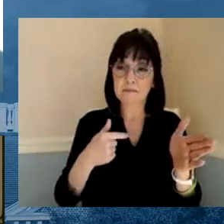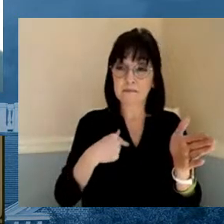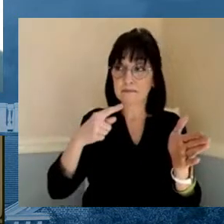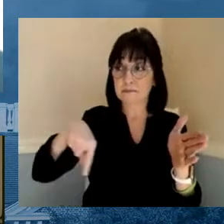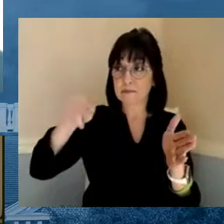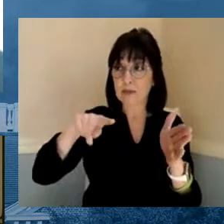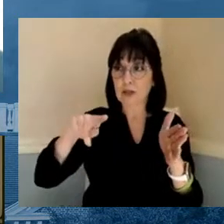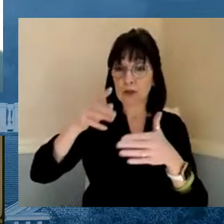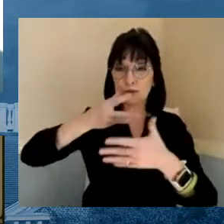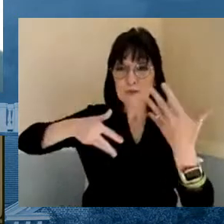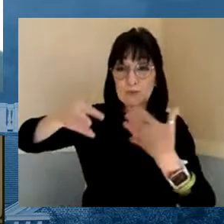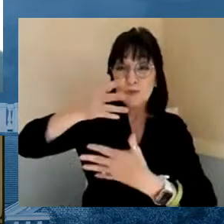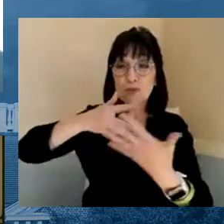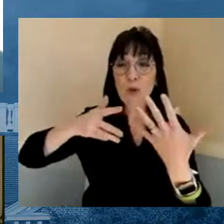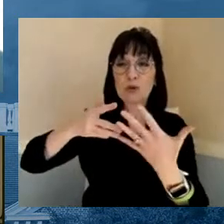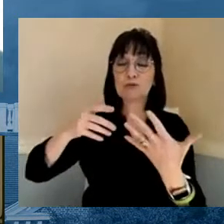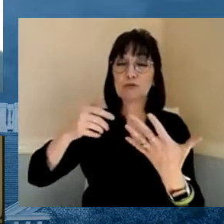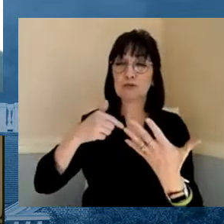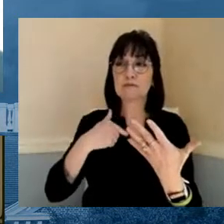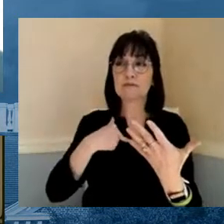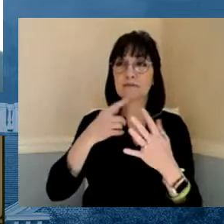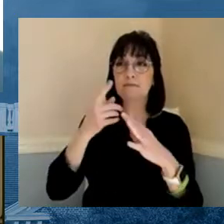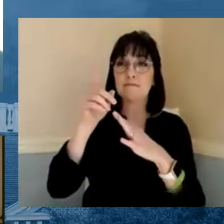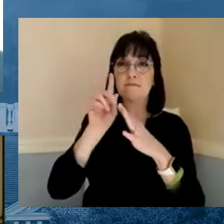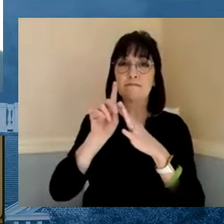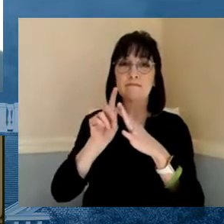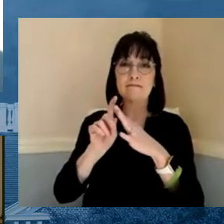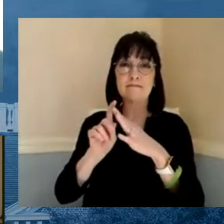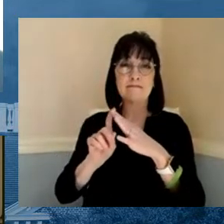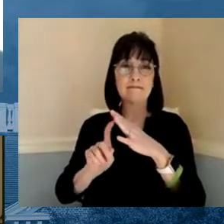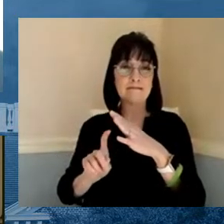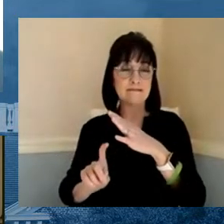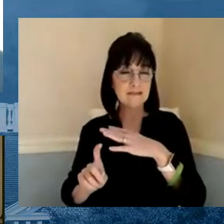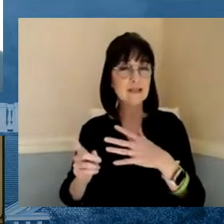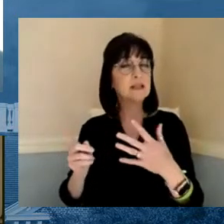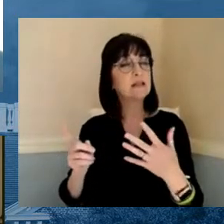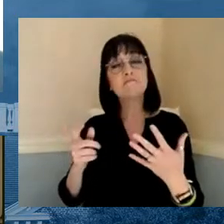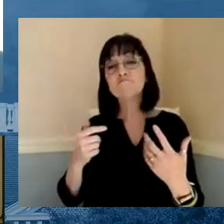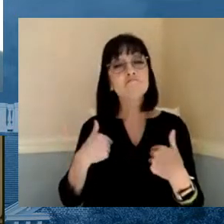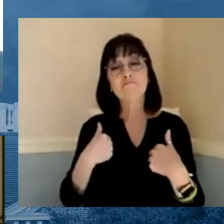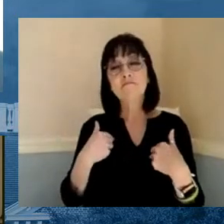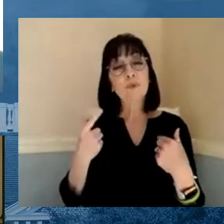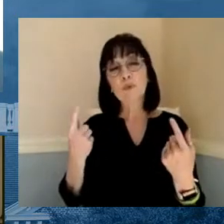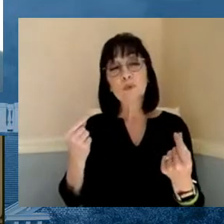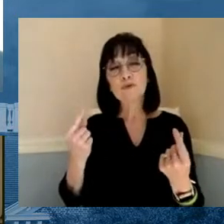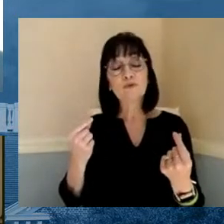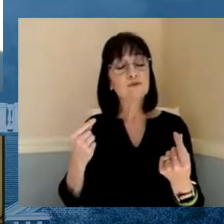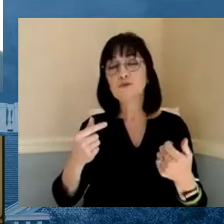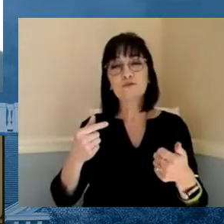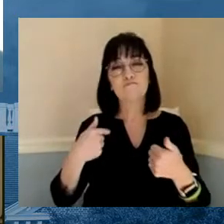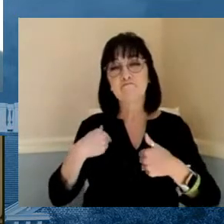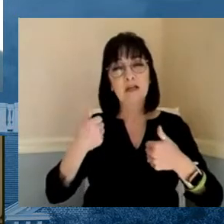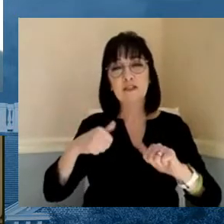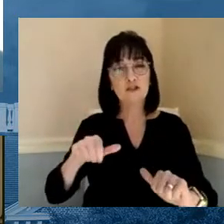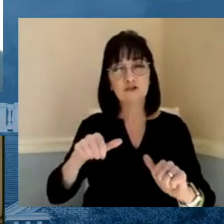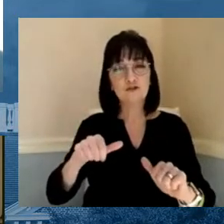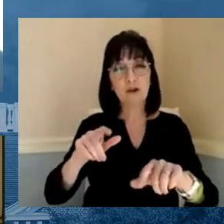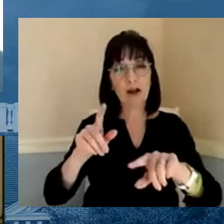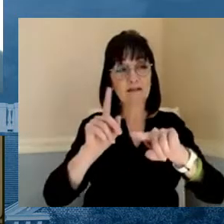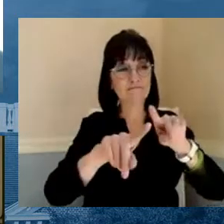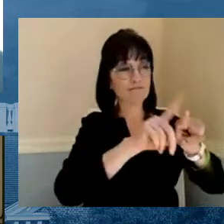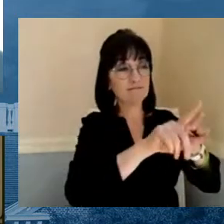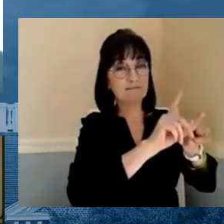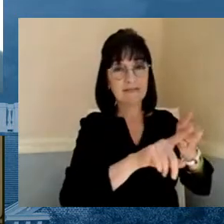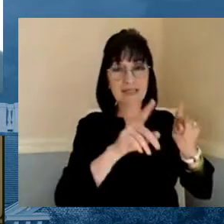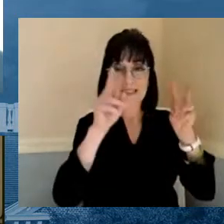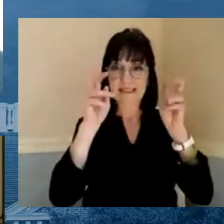not familiar with the topic. To combat this, I've found myself learning as much about anything that I can